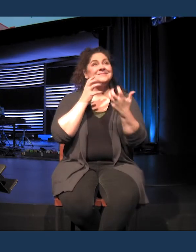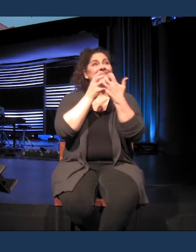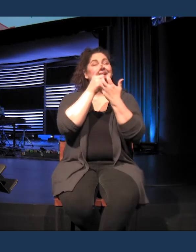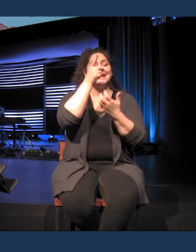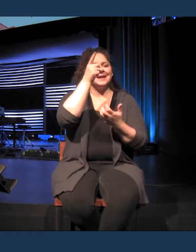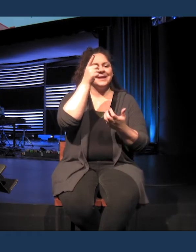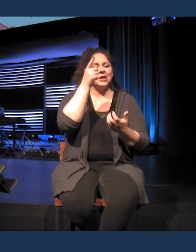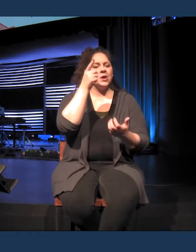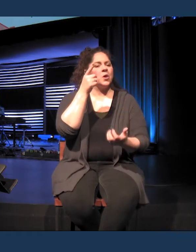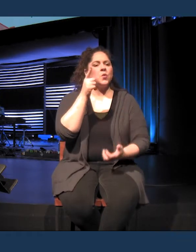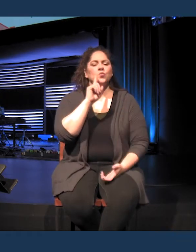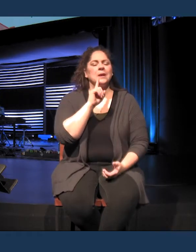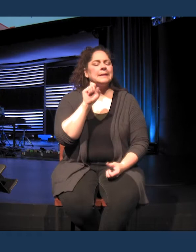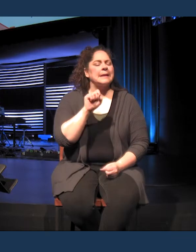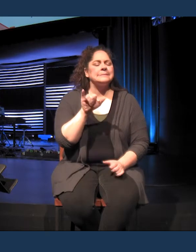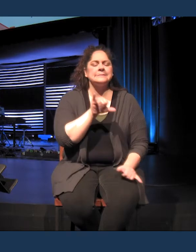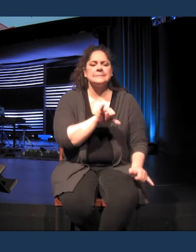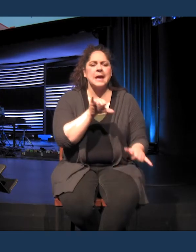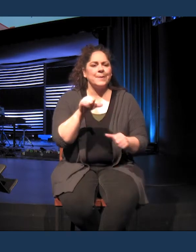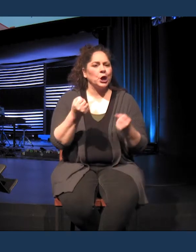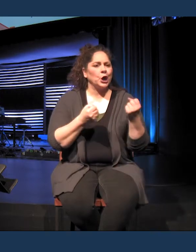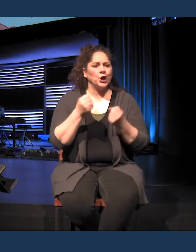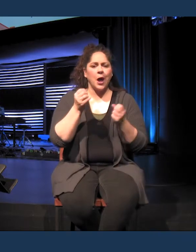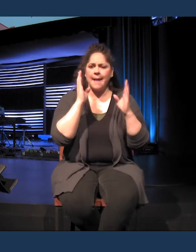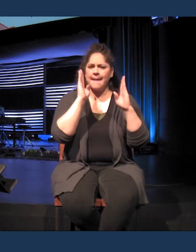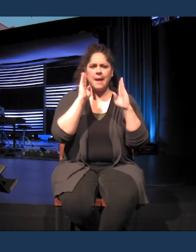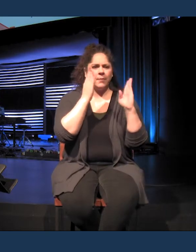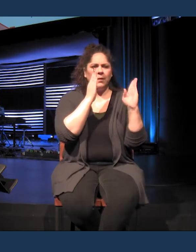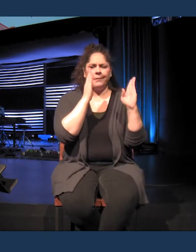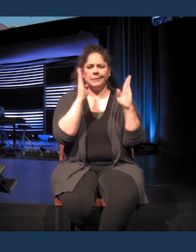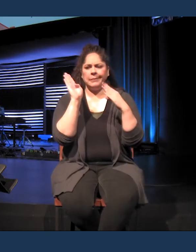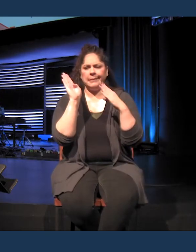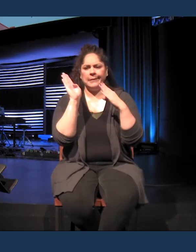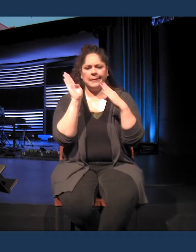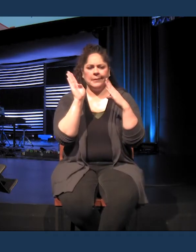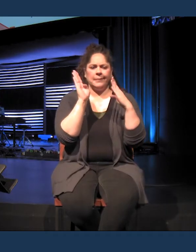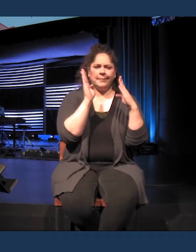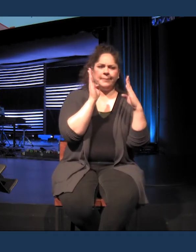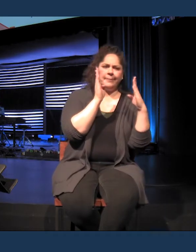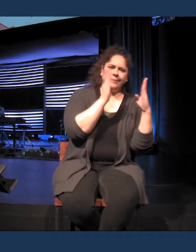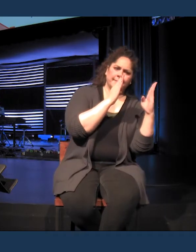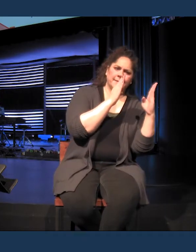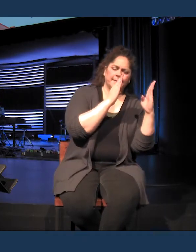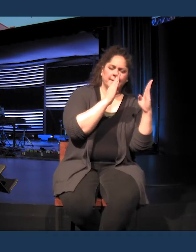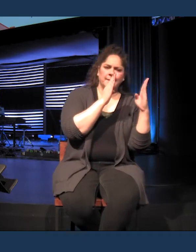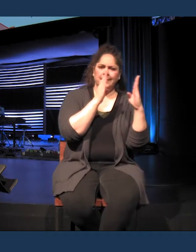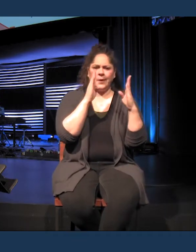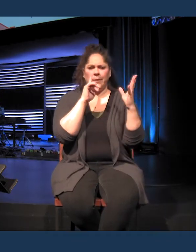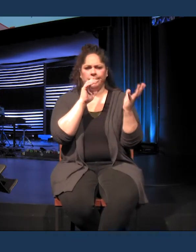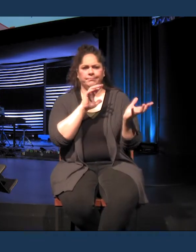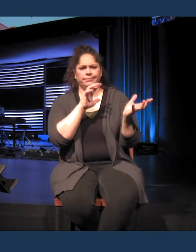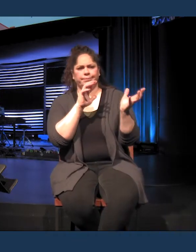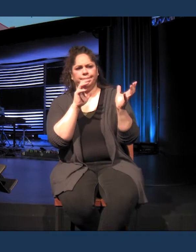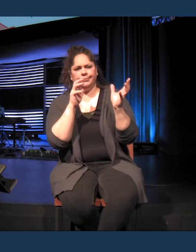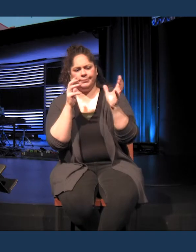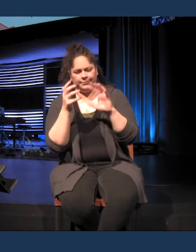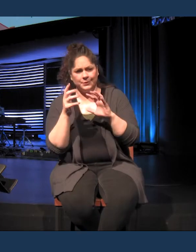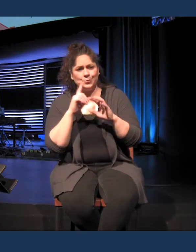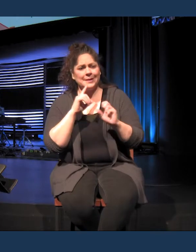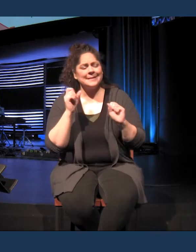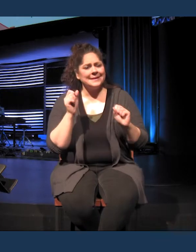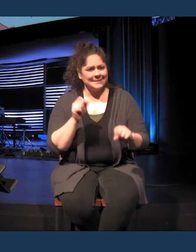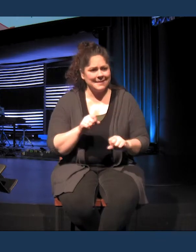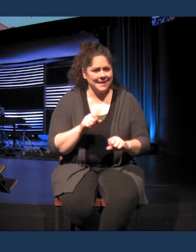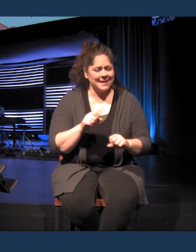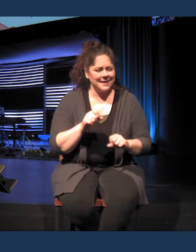exactly what a car experiences. It can go from one side to the other. The steering can be off.